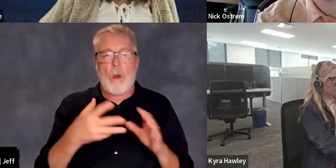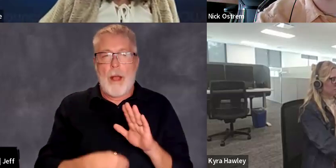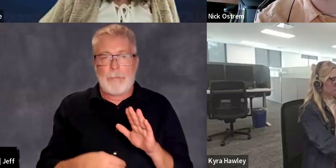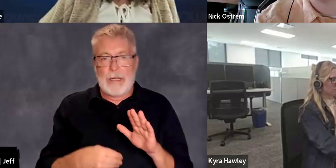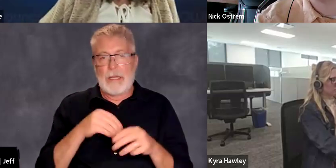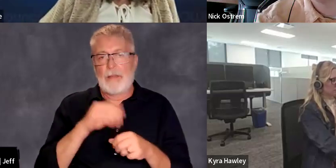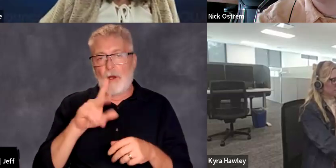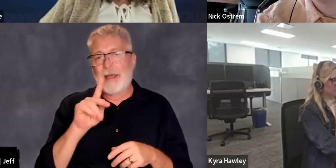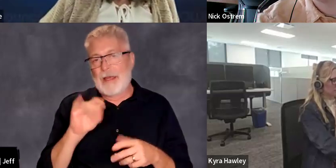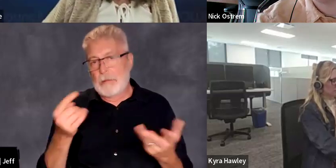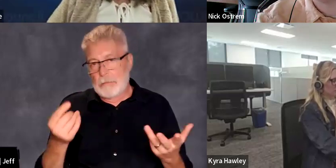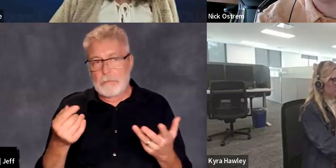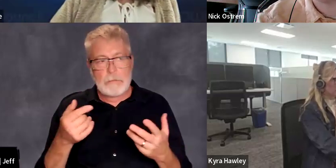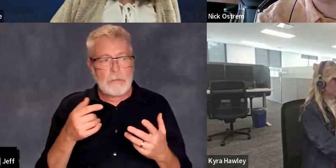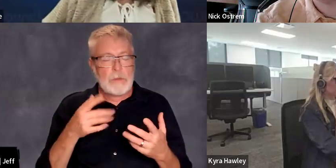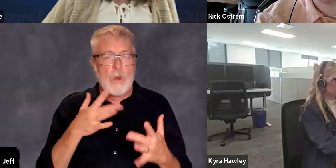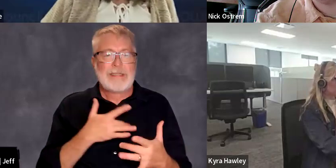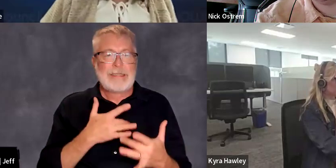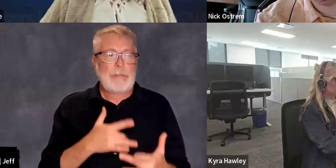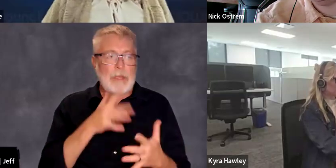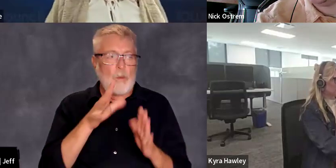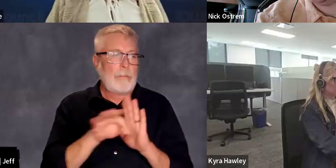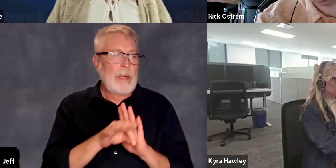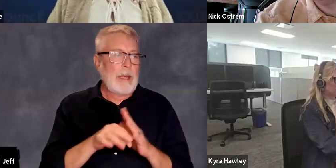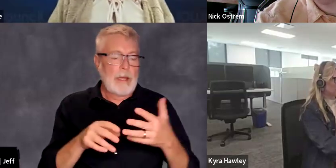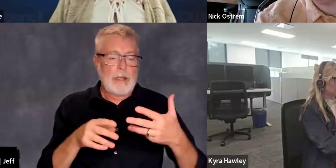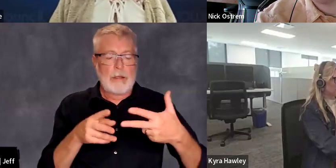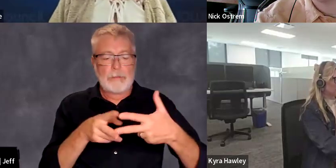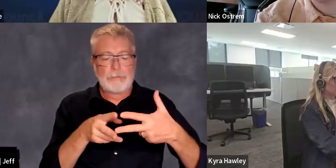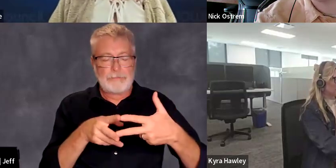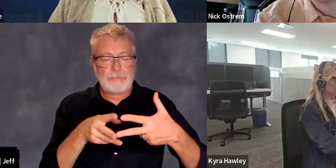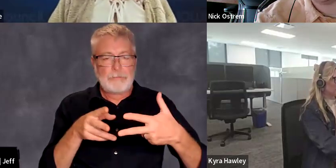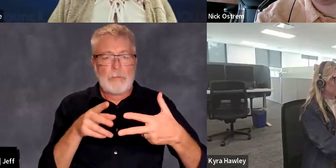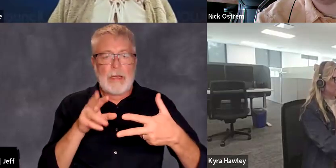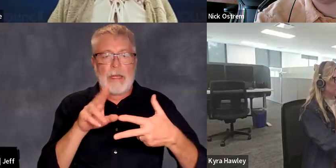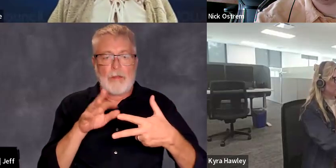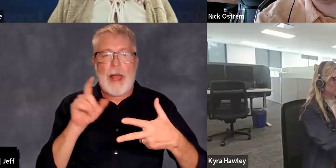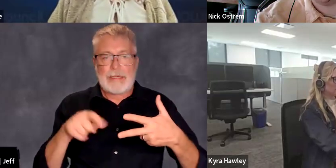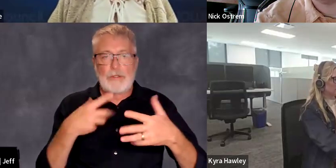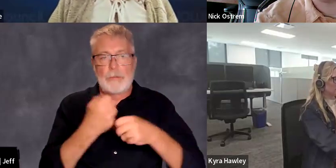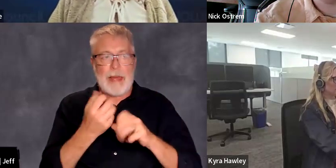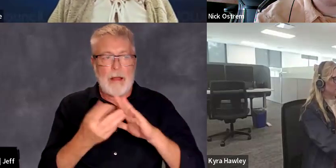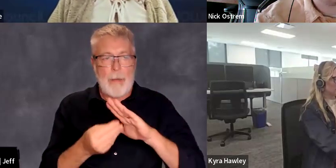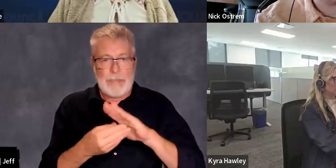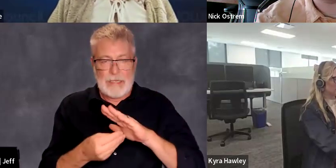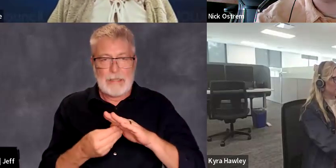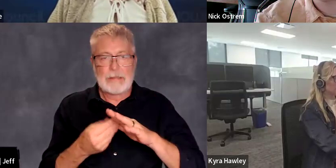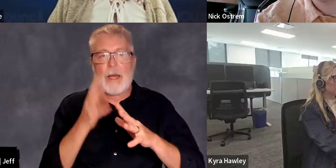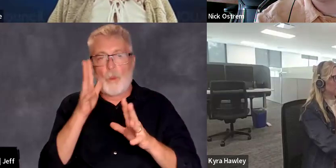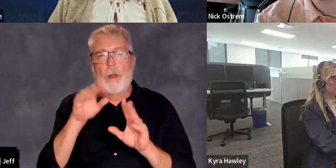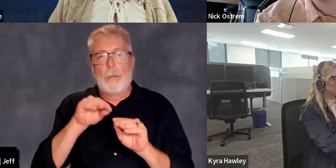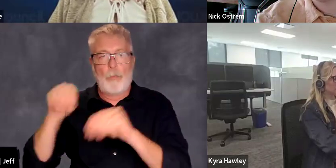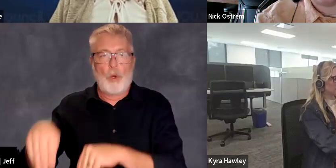the kit, and so they're likely going to select one of these two. Either you need to make copies, you want to make copies and put that in your